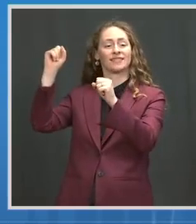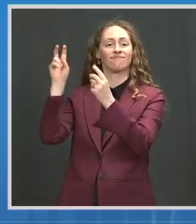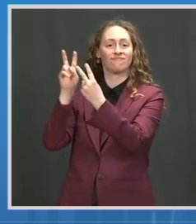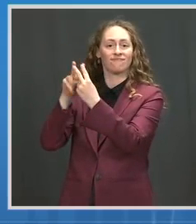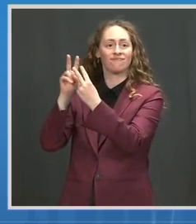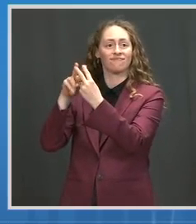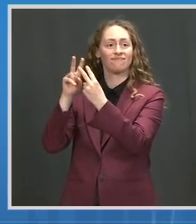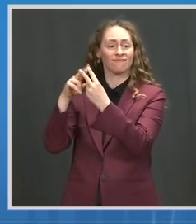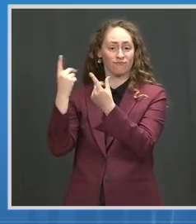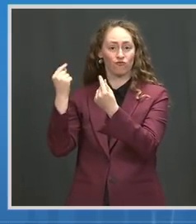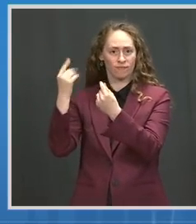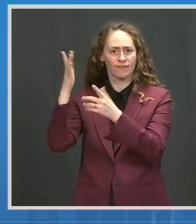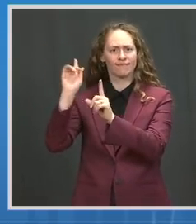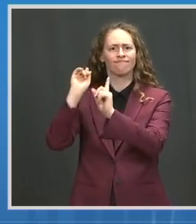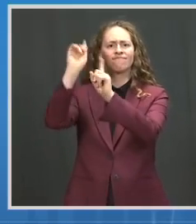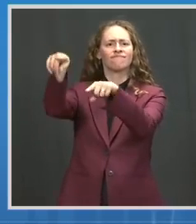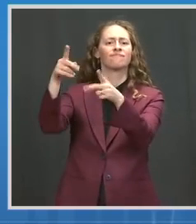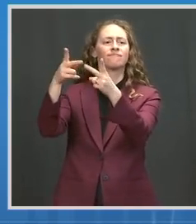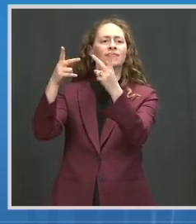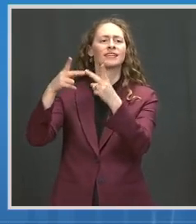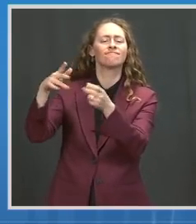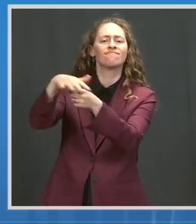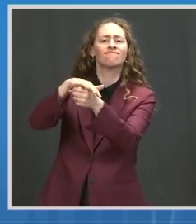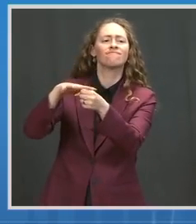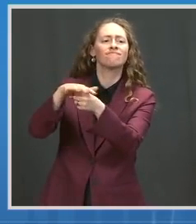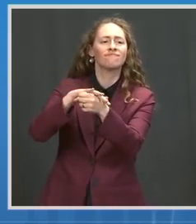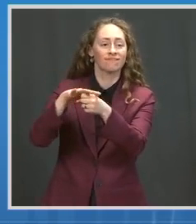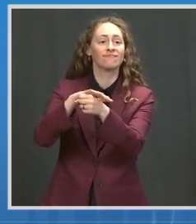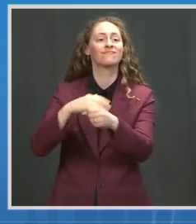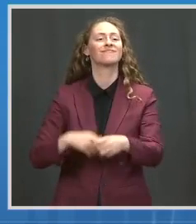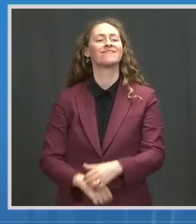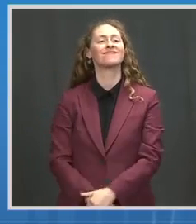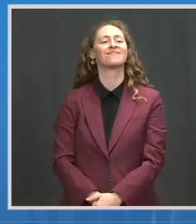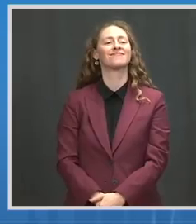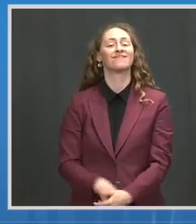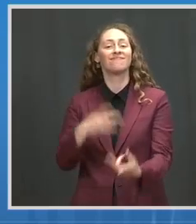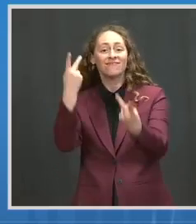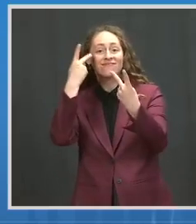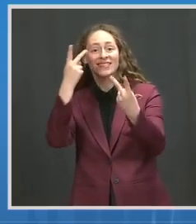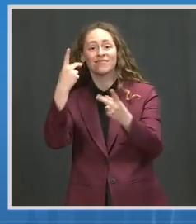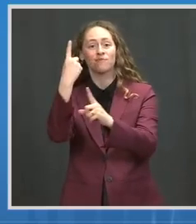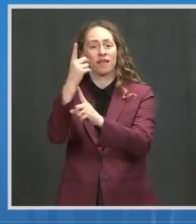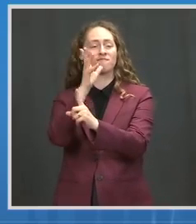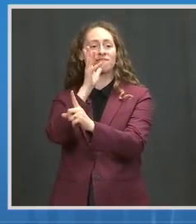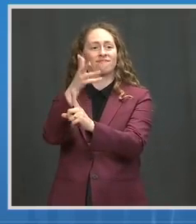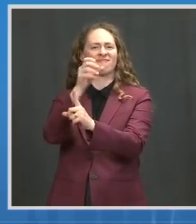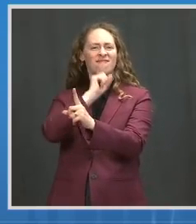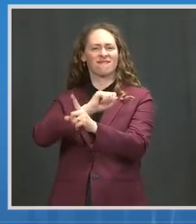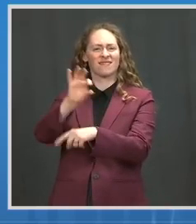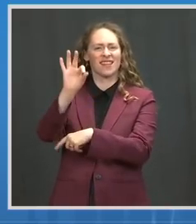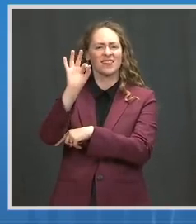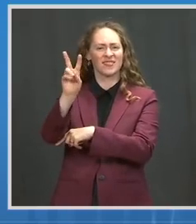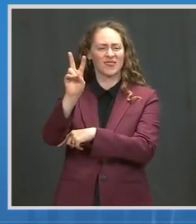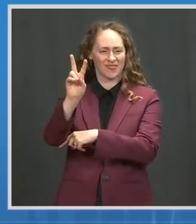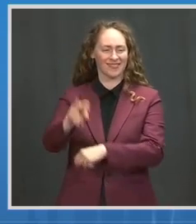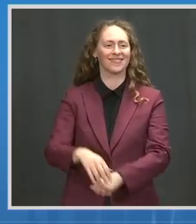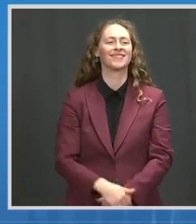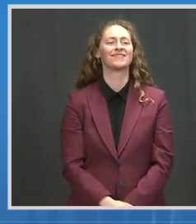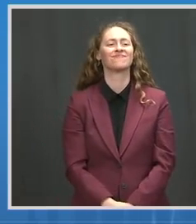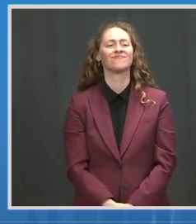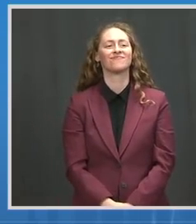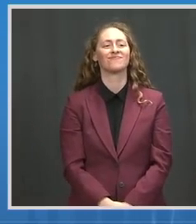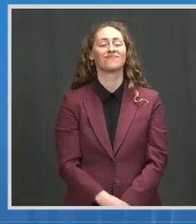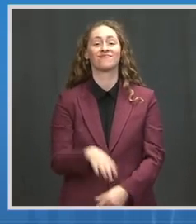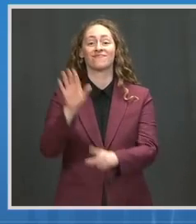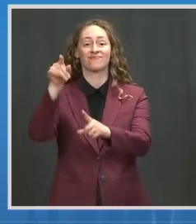there because her grandson convinced her and drove her to get the shot. If you don't have someone in your